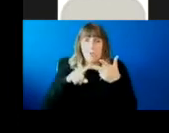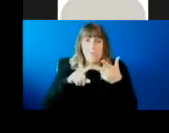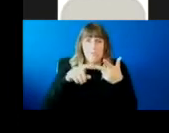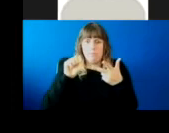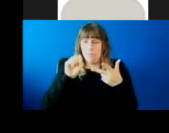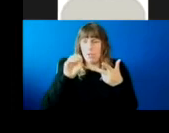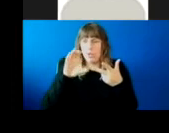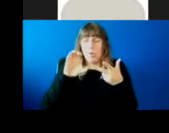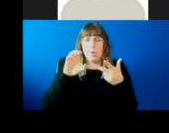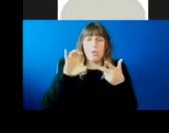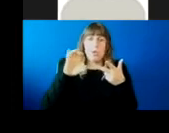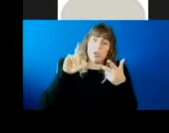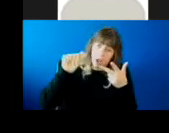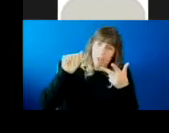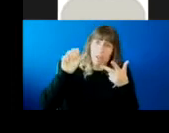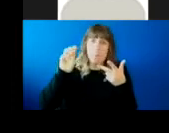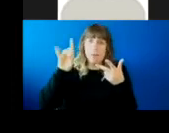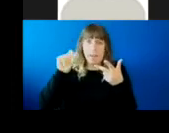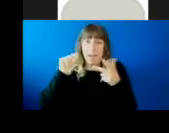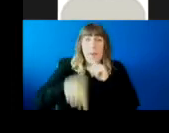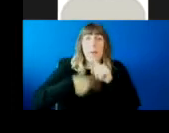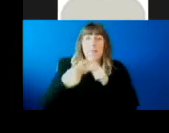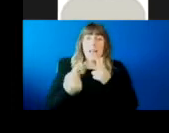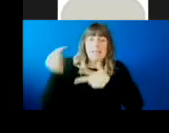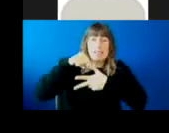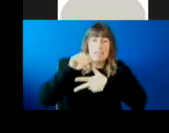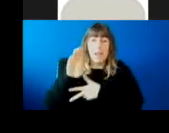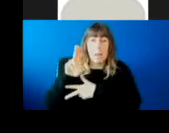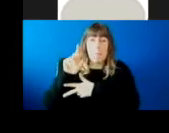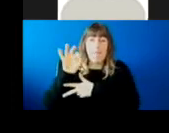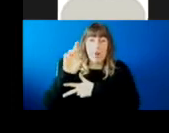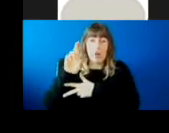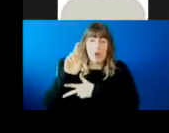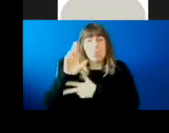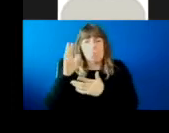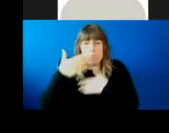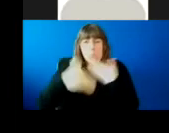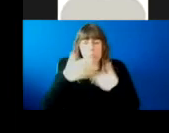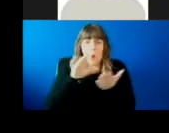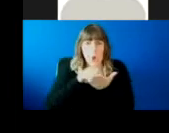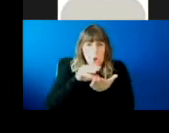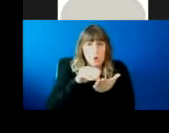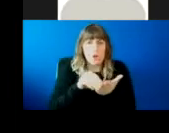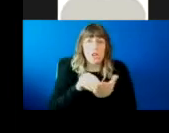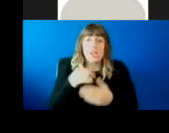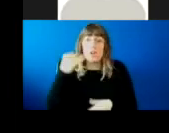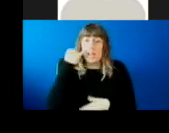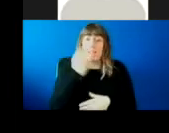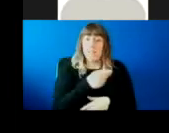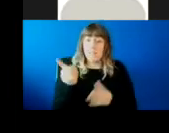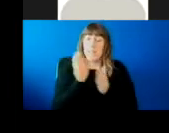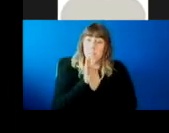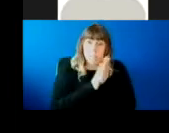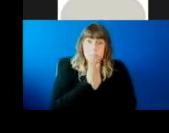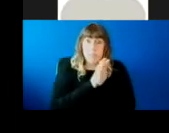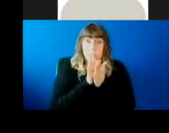media. Same goes with Buffer, a little bit less so. And I would say if you're at all involved in creating